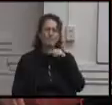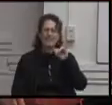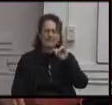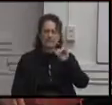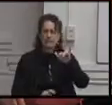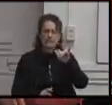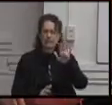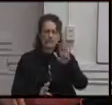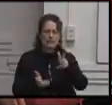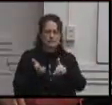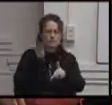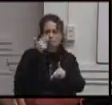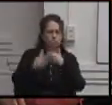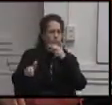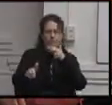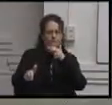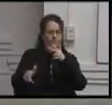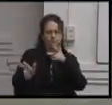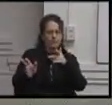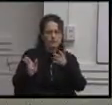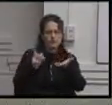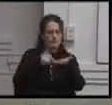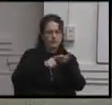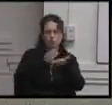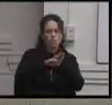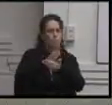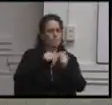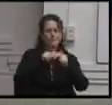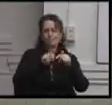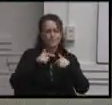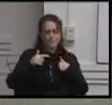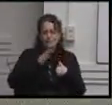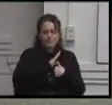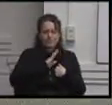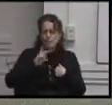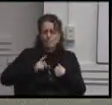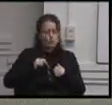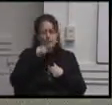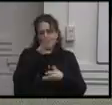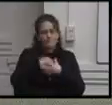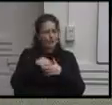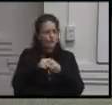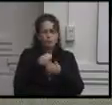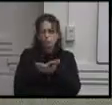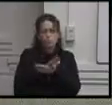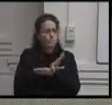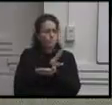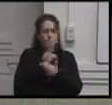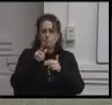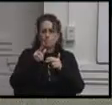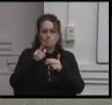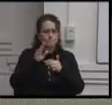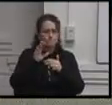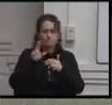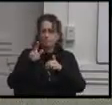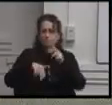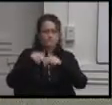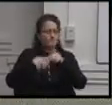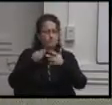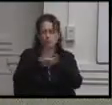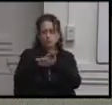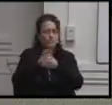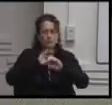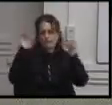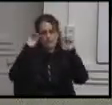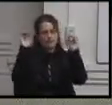be very brief, because we don't have anything to do with administration of the schools here at the municipal side.